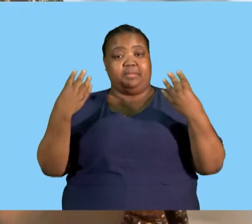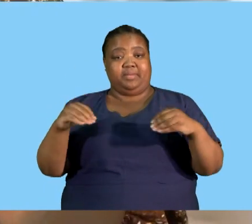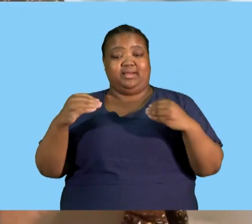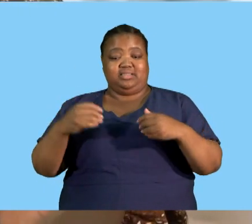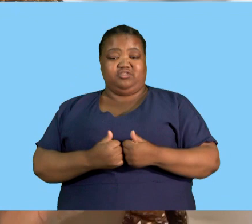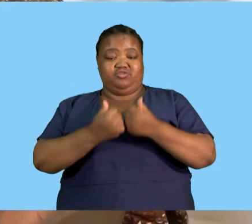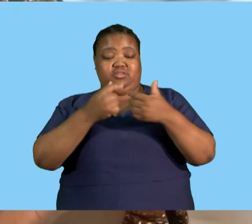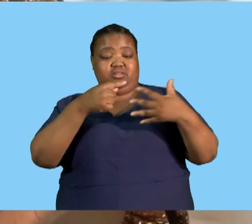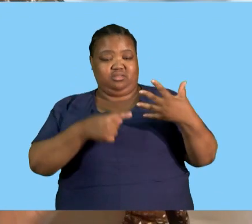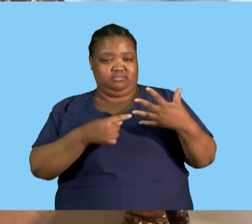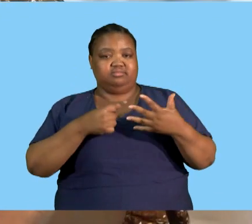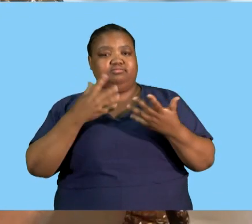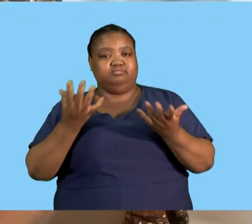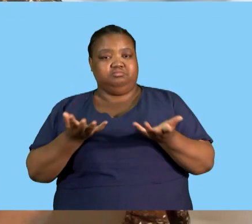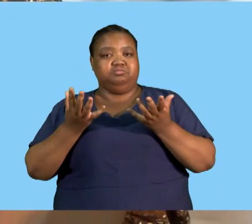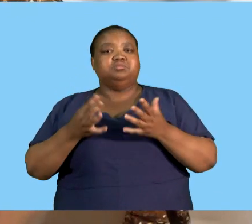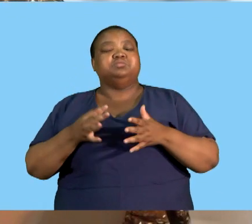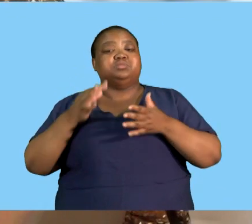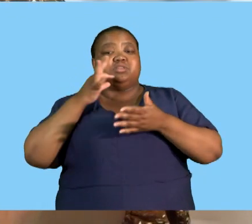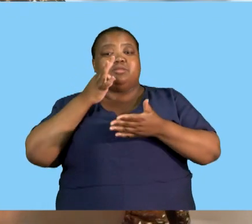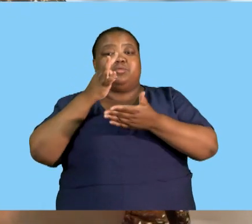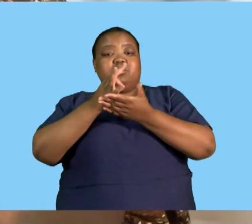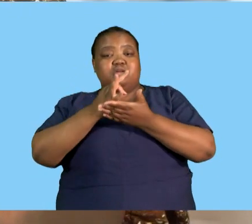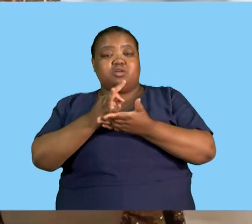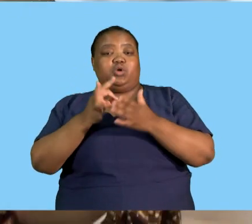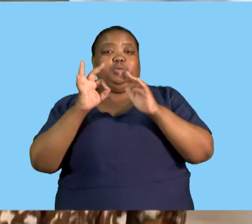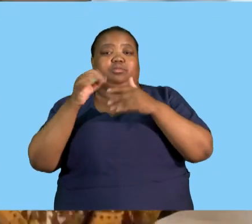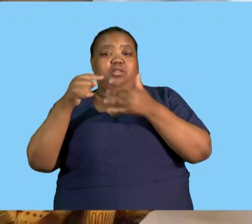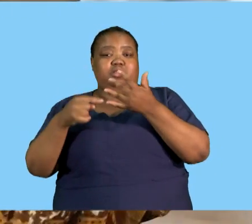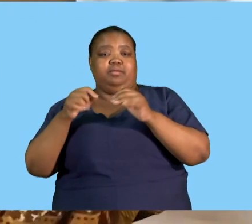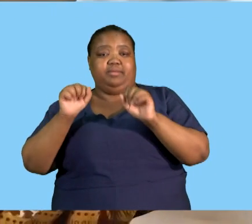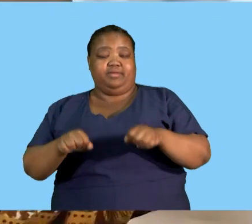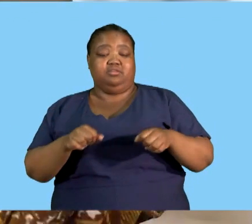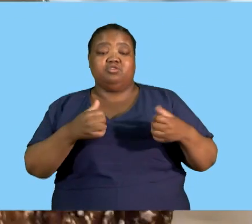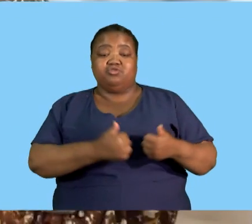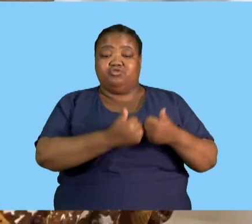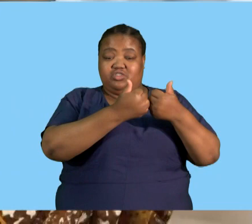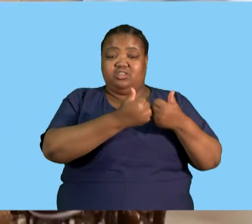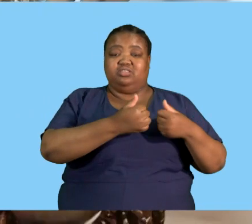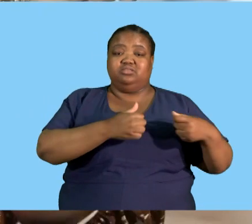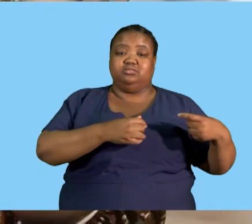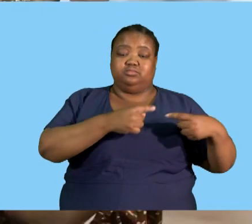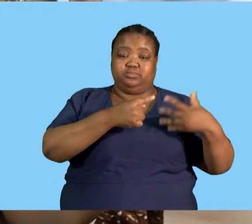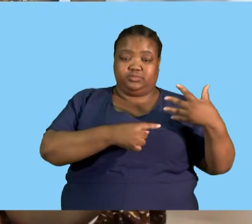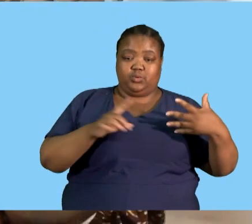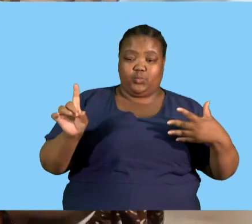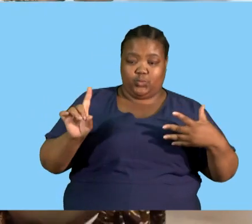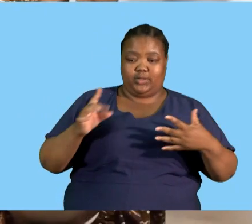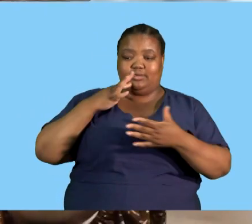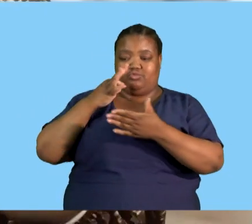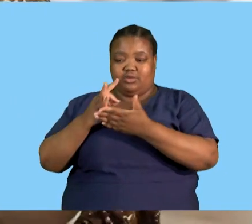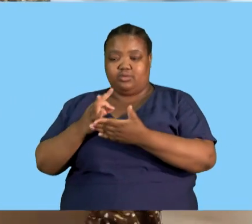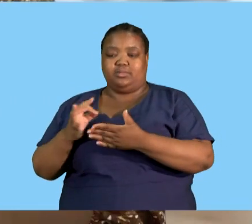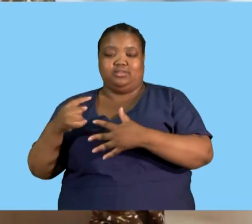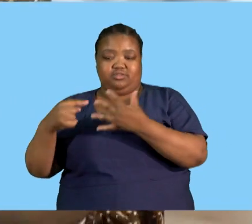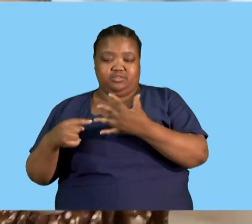business, we know that we need to recommend, we need to come up with the recommendations to say, here is a strategy or here's a challenge rather, so now